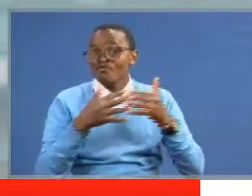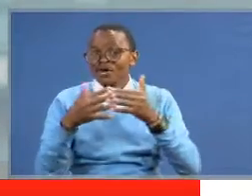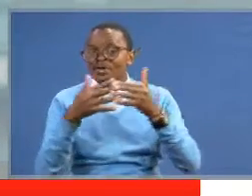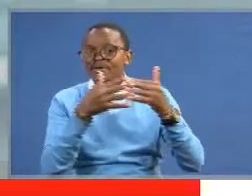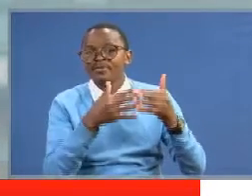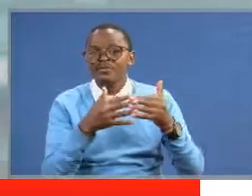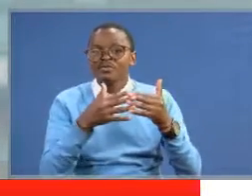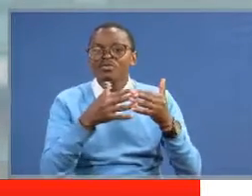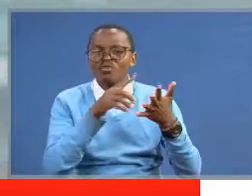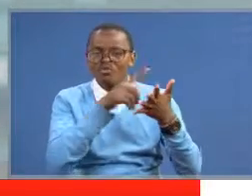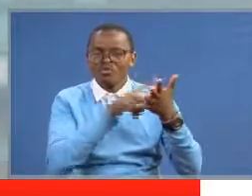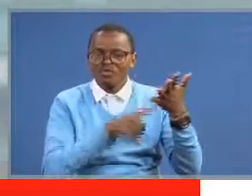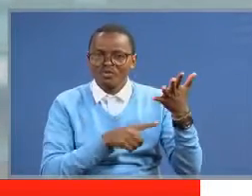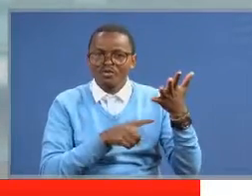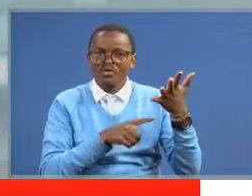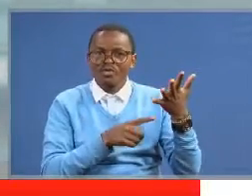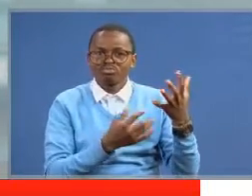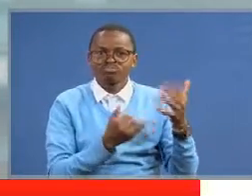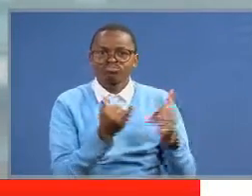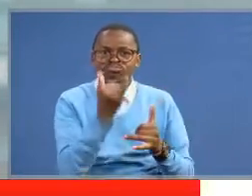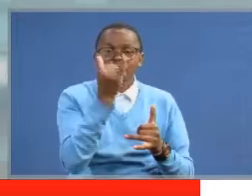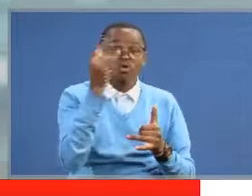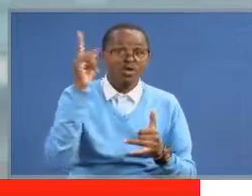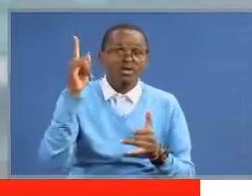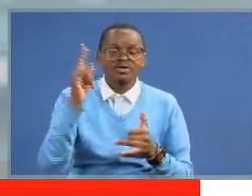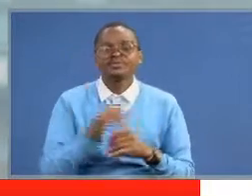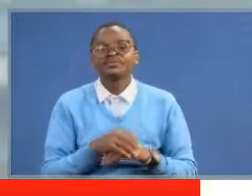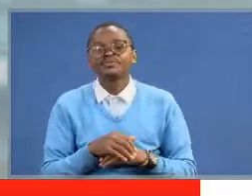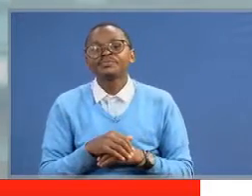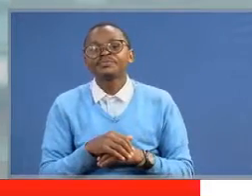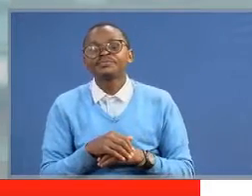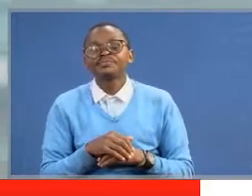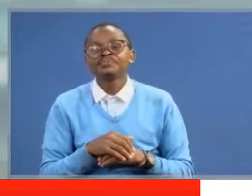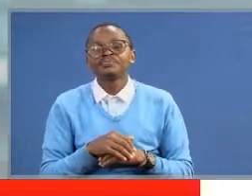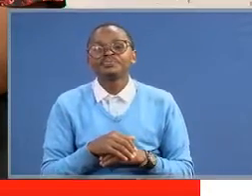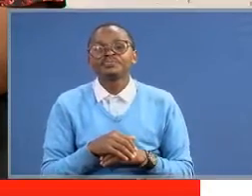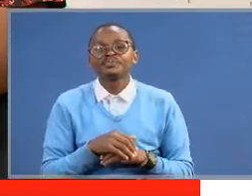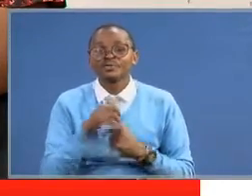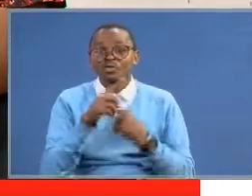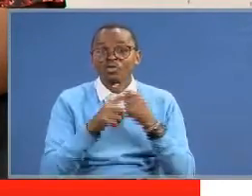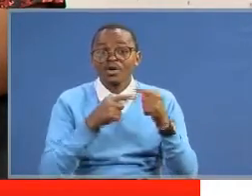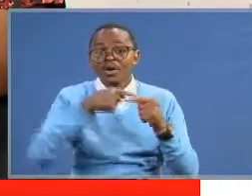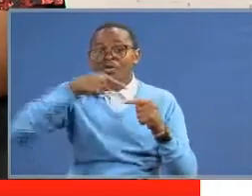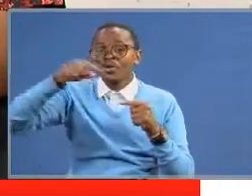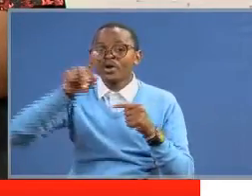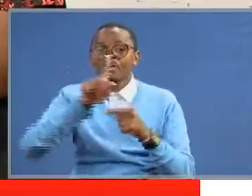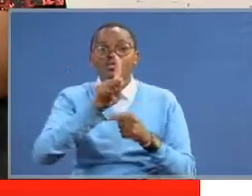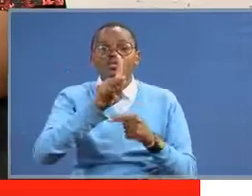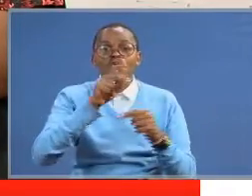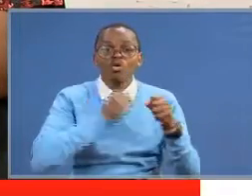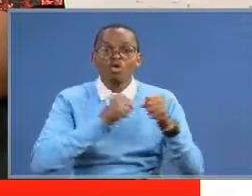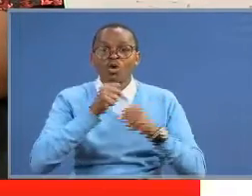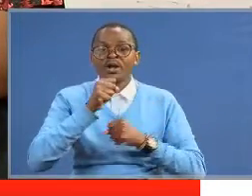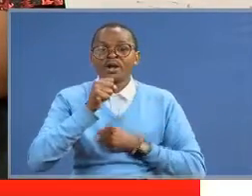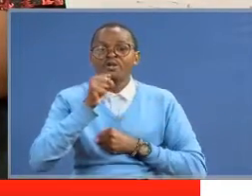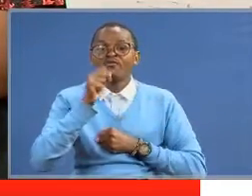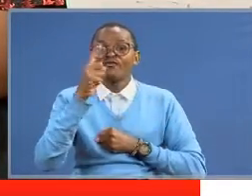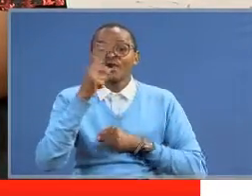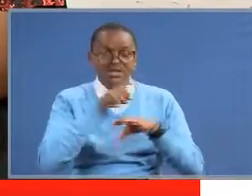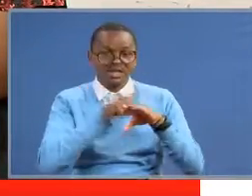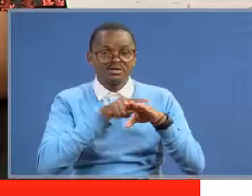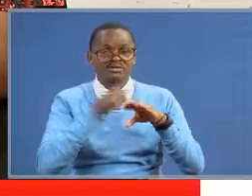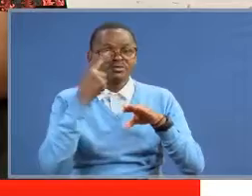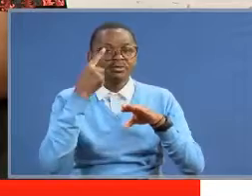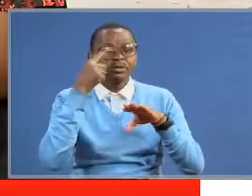States of America. What really took you there and what was the program all about? Okay, so when I went to Kigali, actually it was my first time